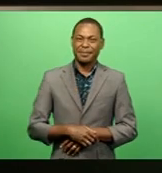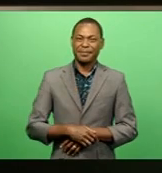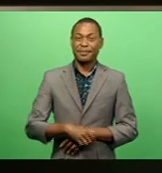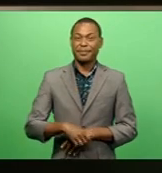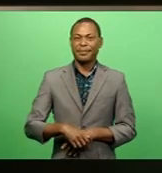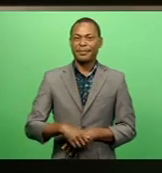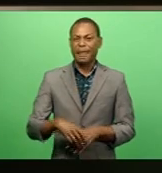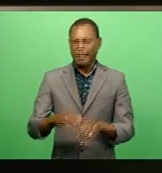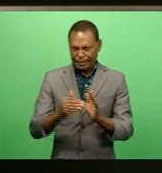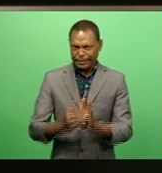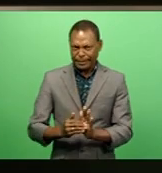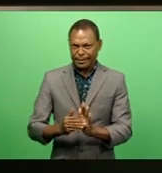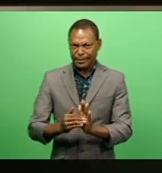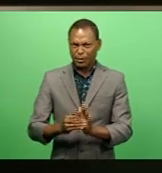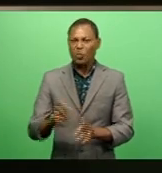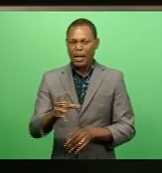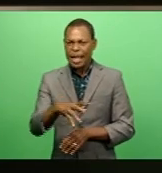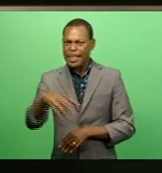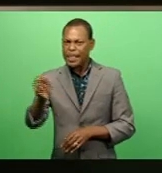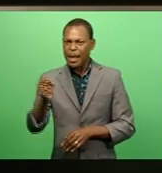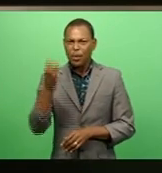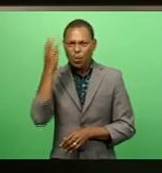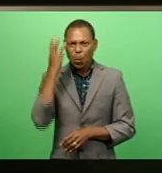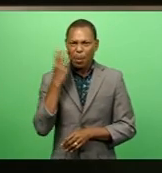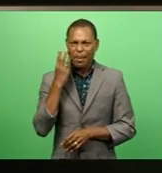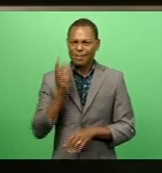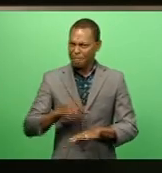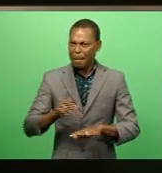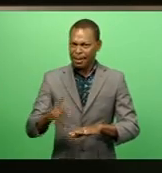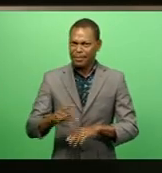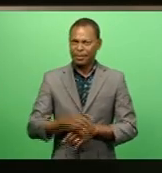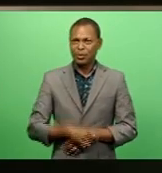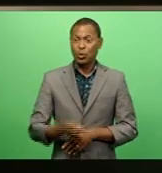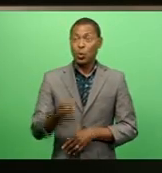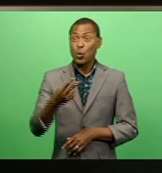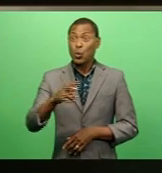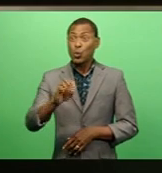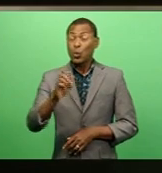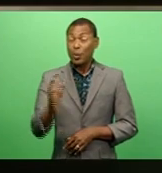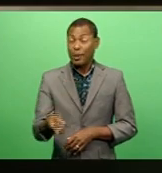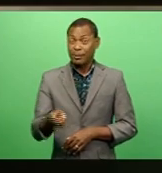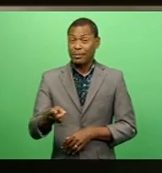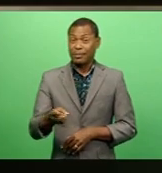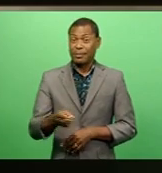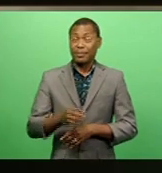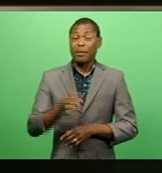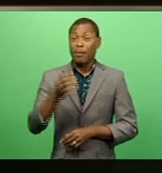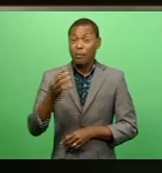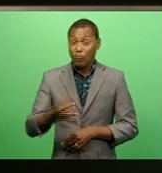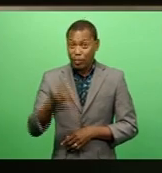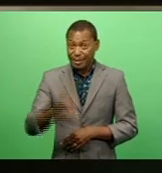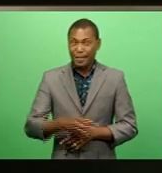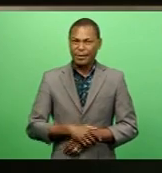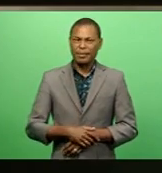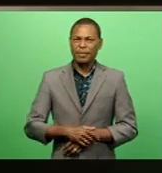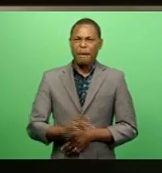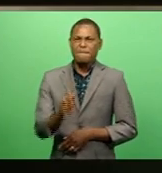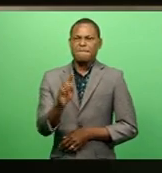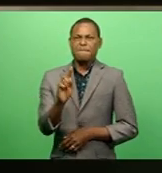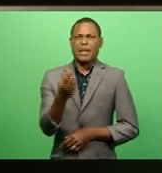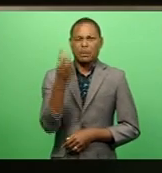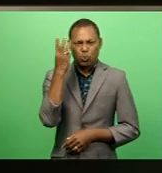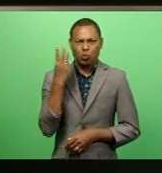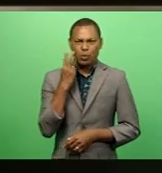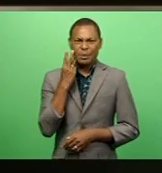seats were taken up by women in parliaments. In 2014, Fiji had its first women Speaker of